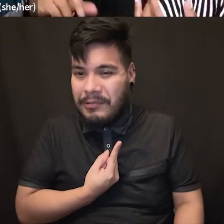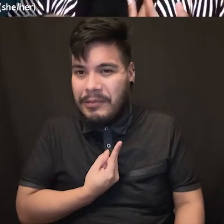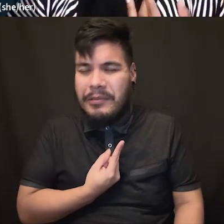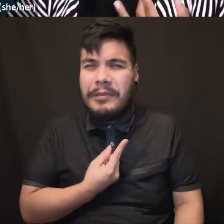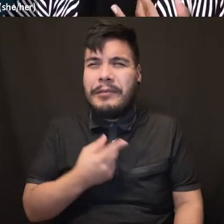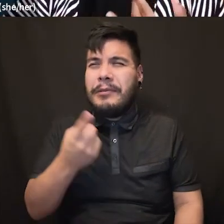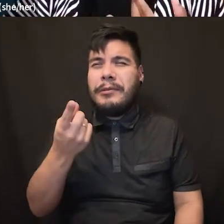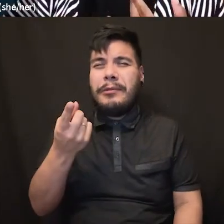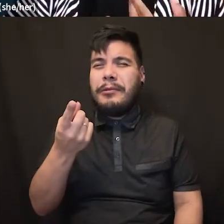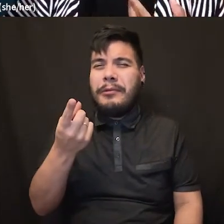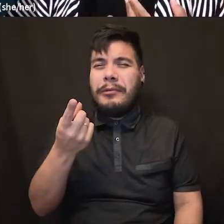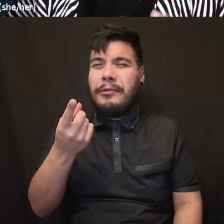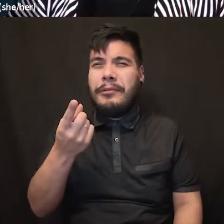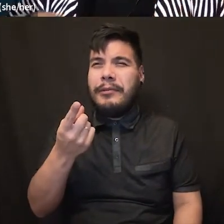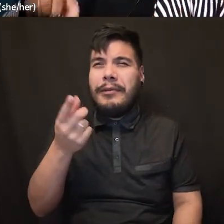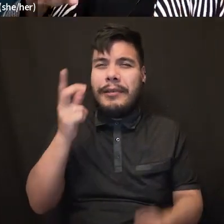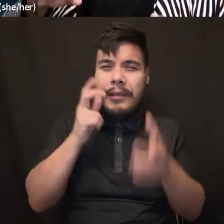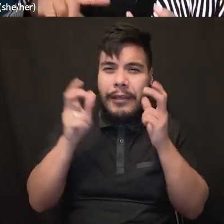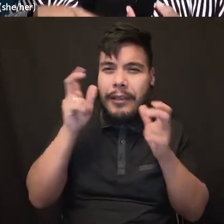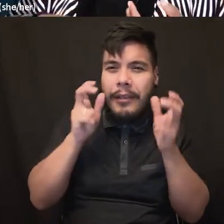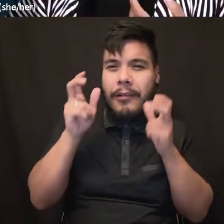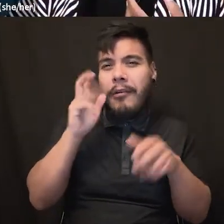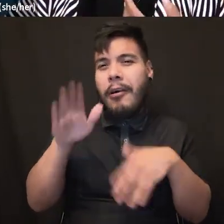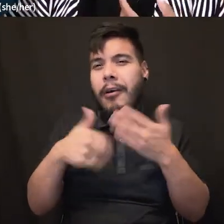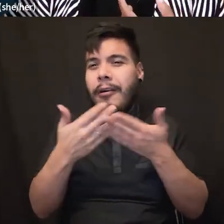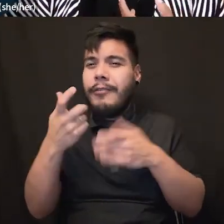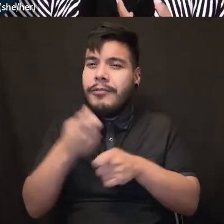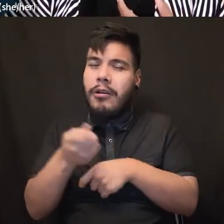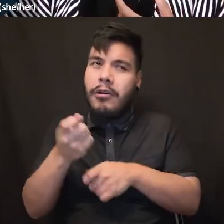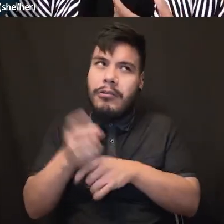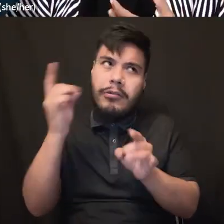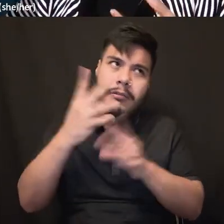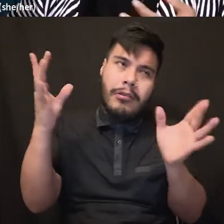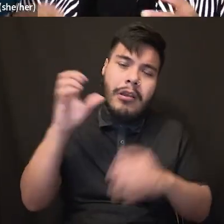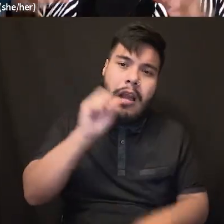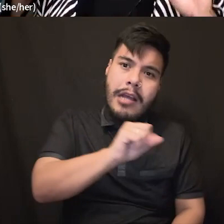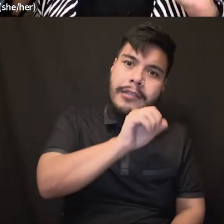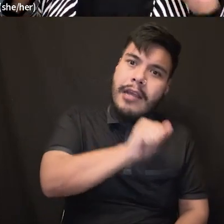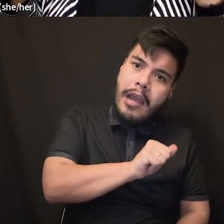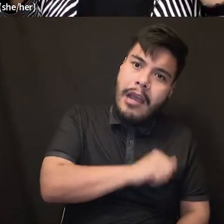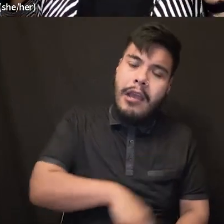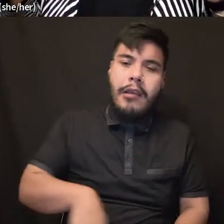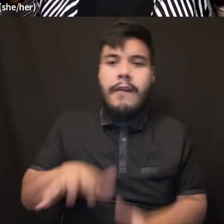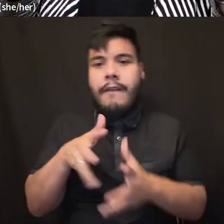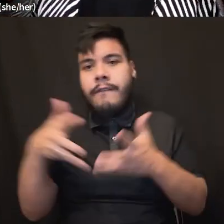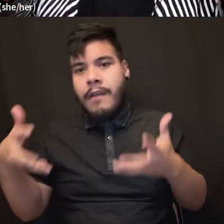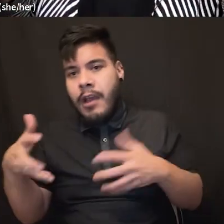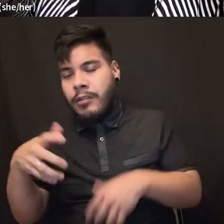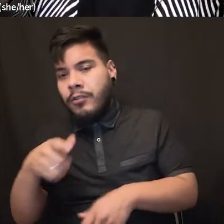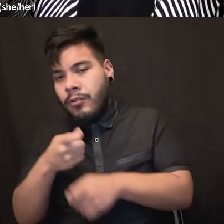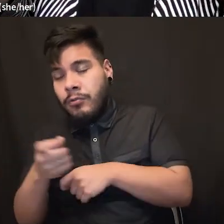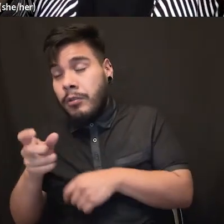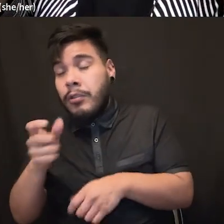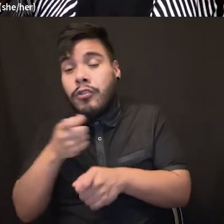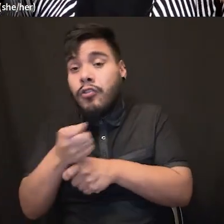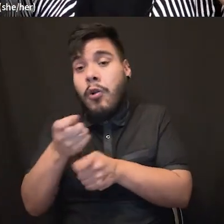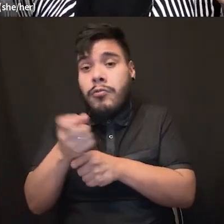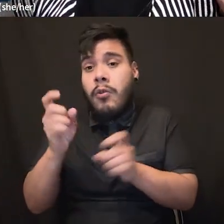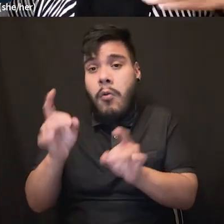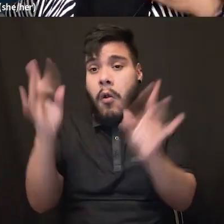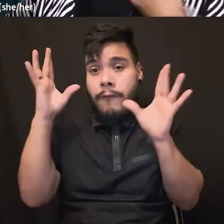hear all of the horrible jokes about SA and about fat jokes. I mean, the jokes are horrible. Like,